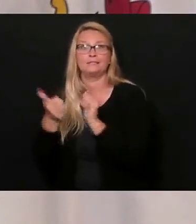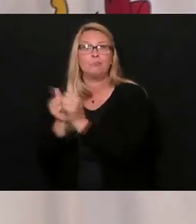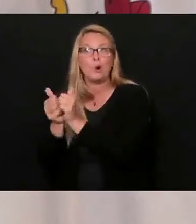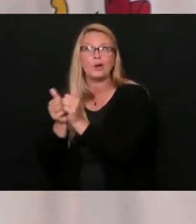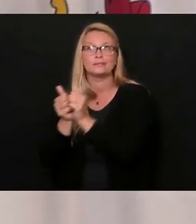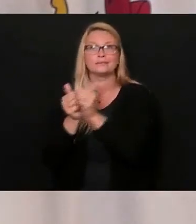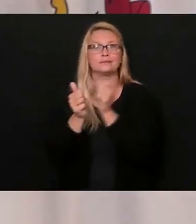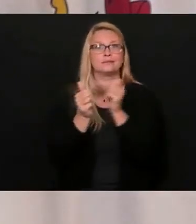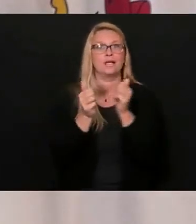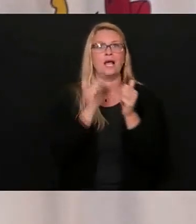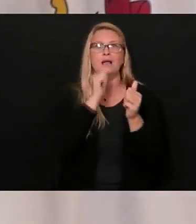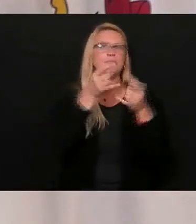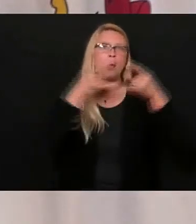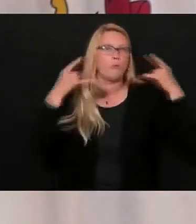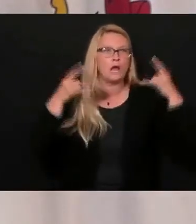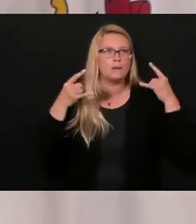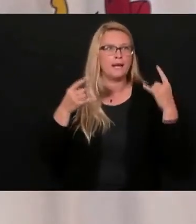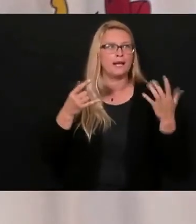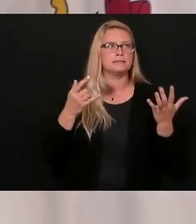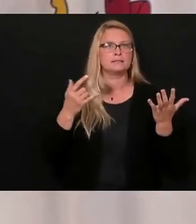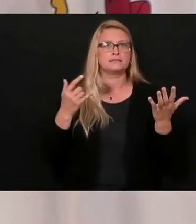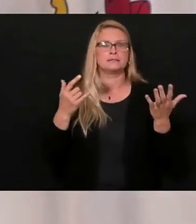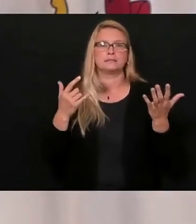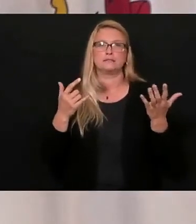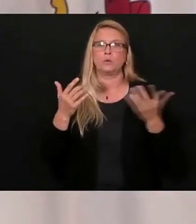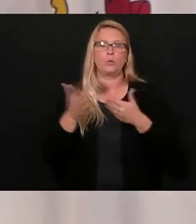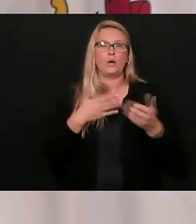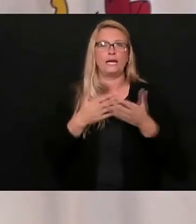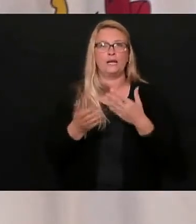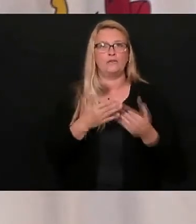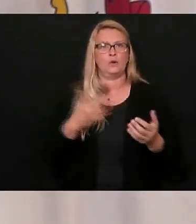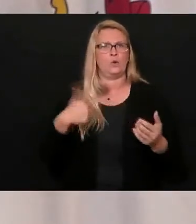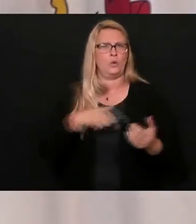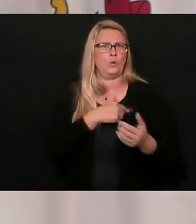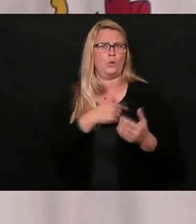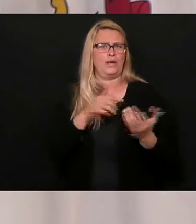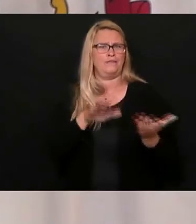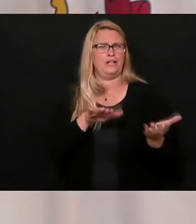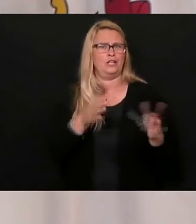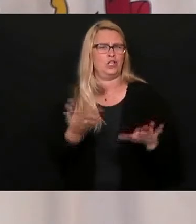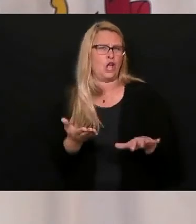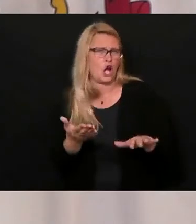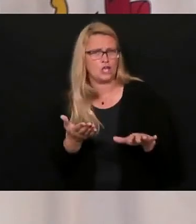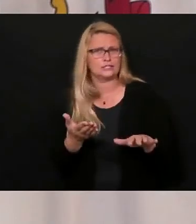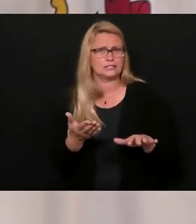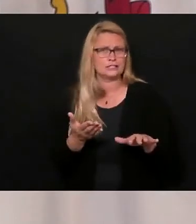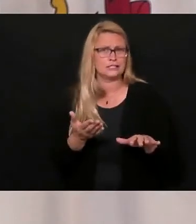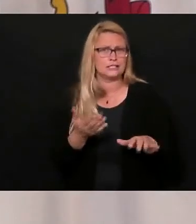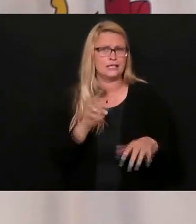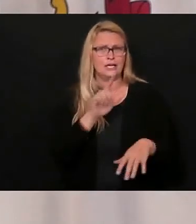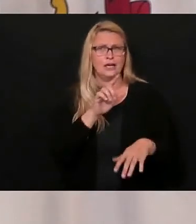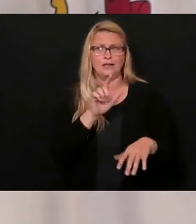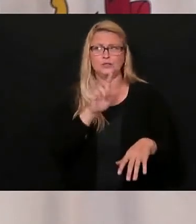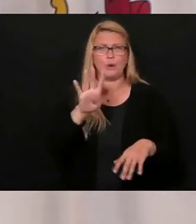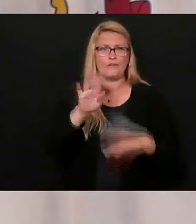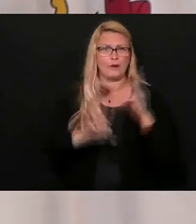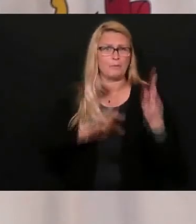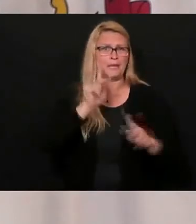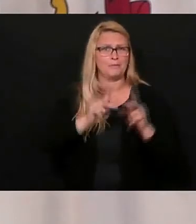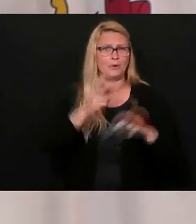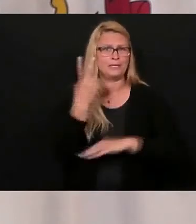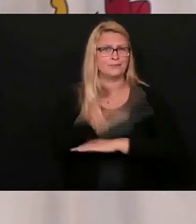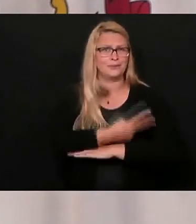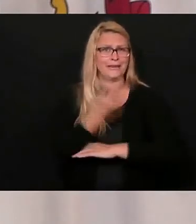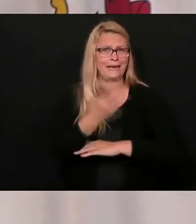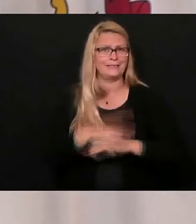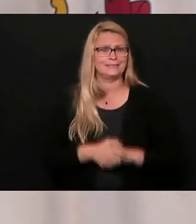this, I'm not wearing a mask, whatever it may be. We've lost 2 Sago mines in the last 2